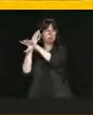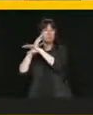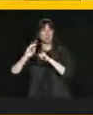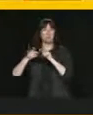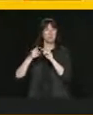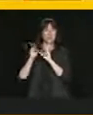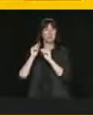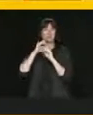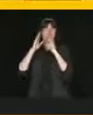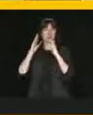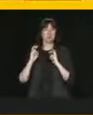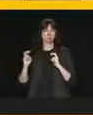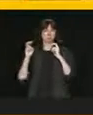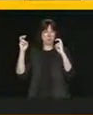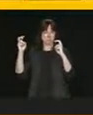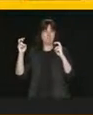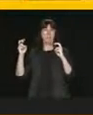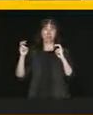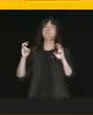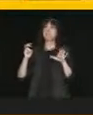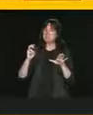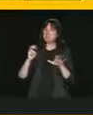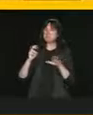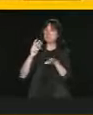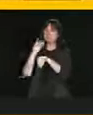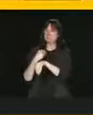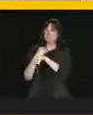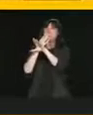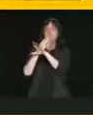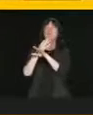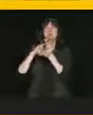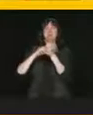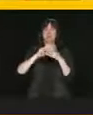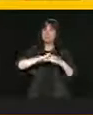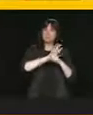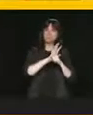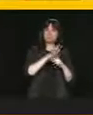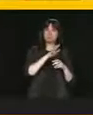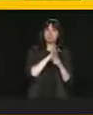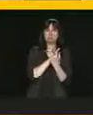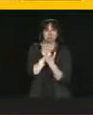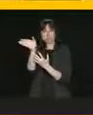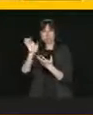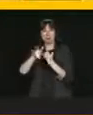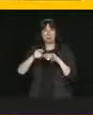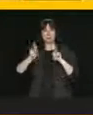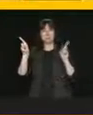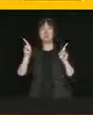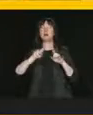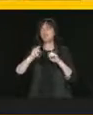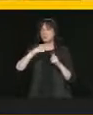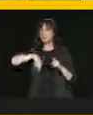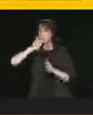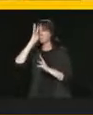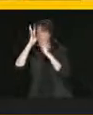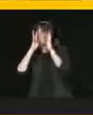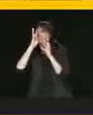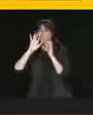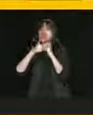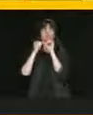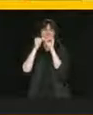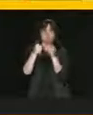of the House of Commons. Despite the challenges of this pandemic, our democratic institutions are innovating and finding ways to keep